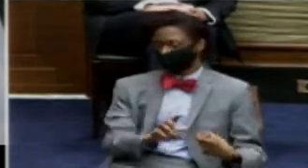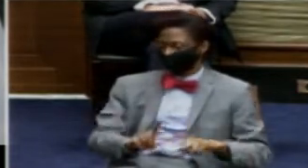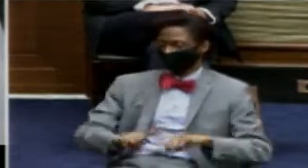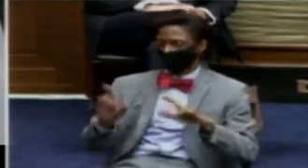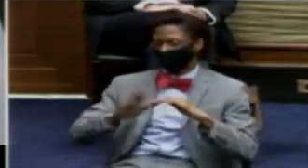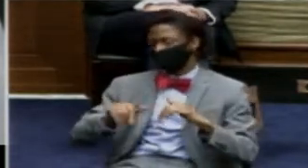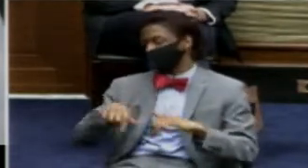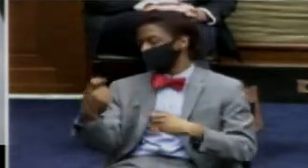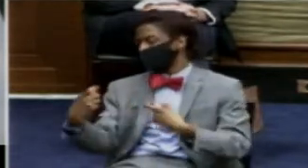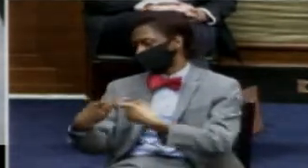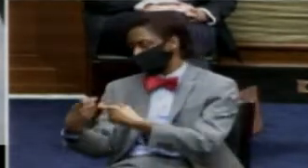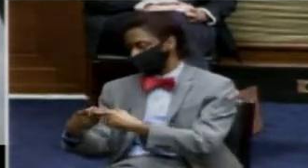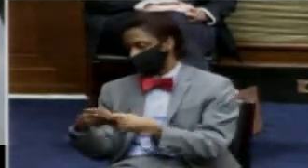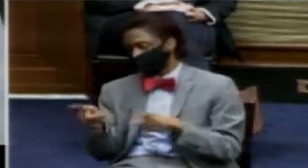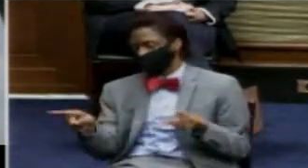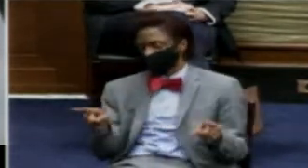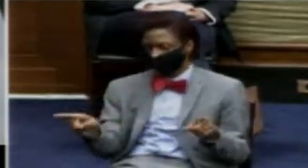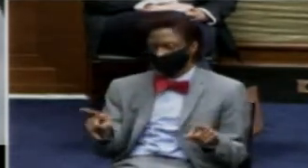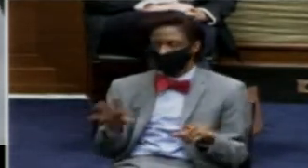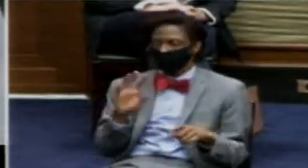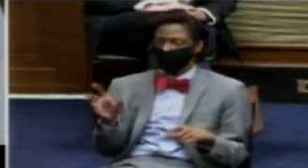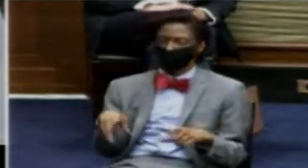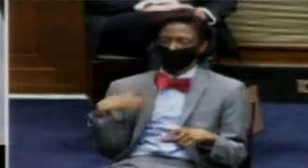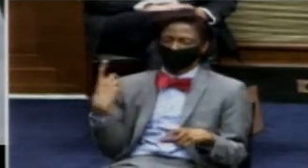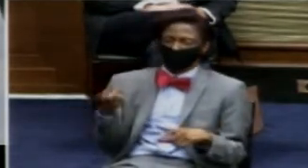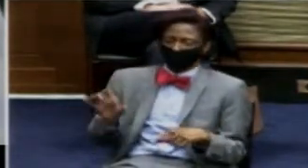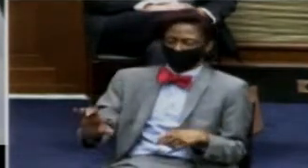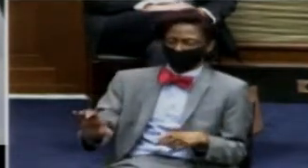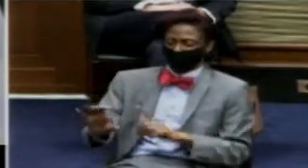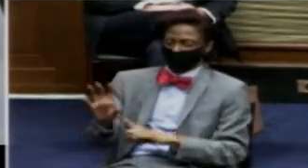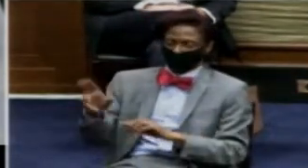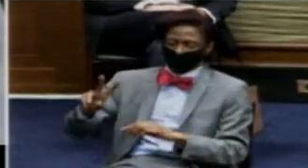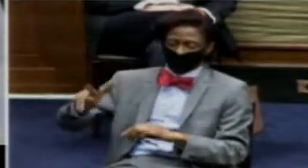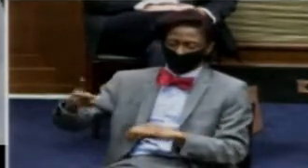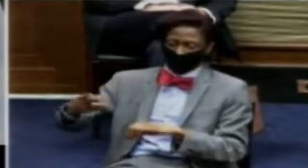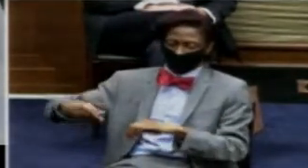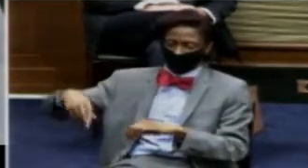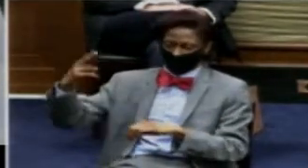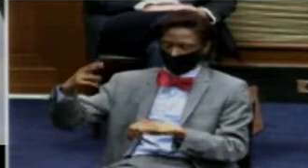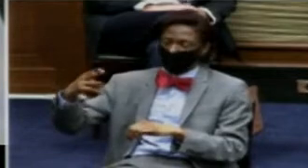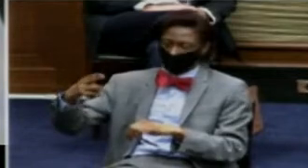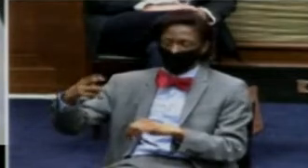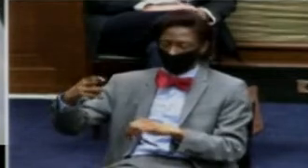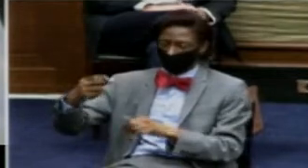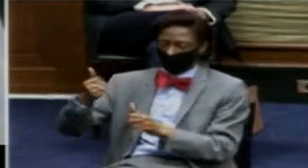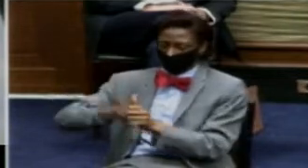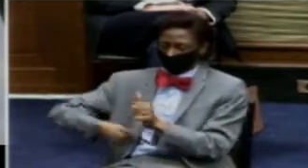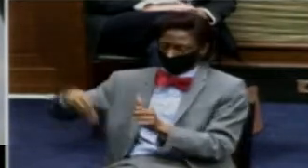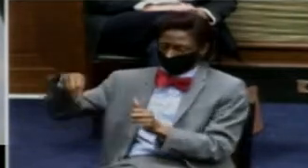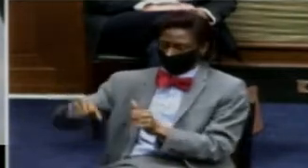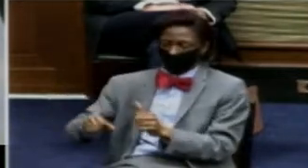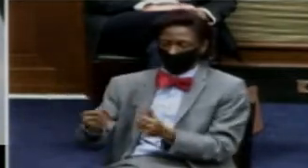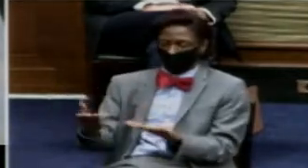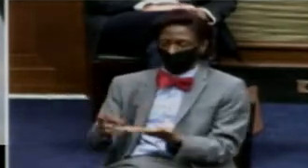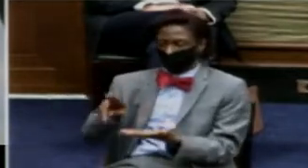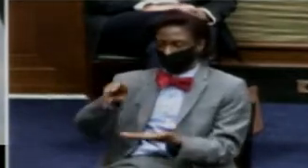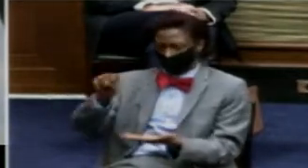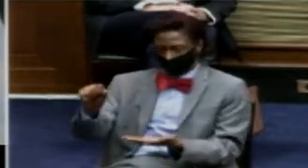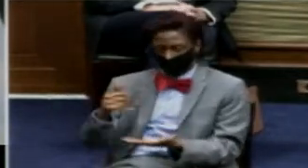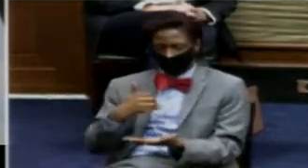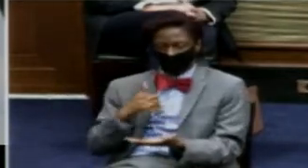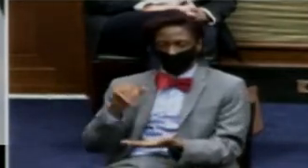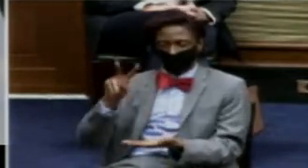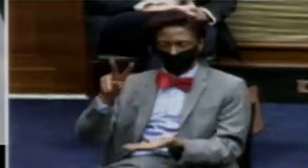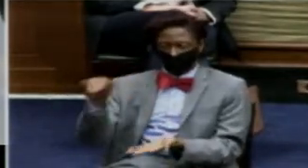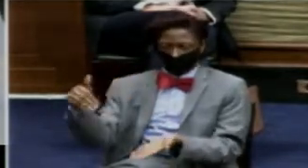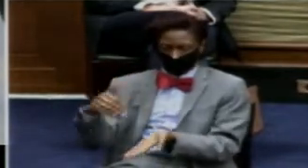make strange decisions. The District of Columbia has the second highest per pupil spending in the United States at over 22,000 a